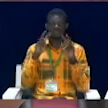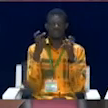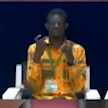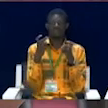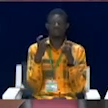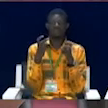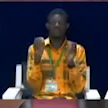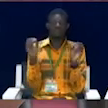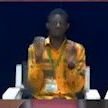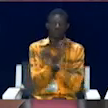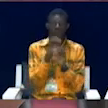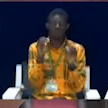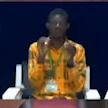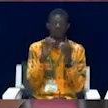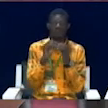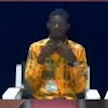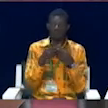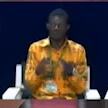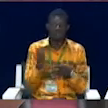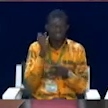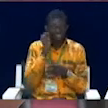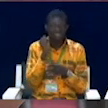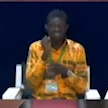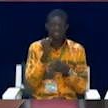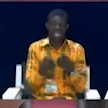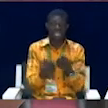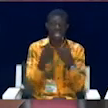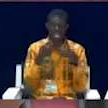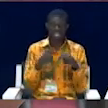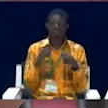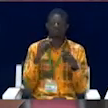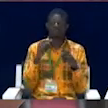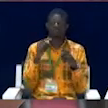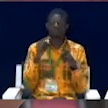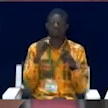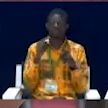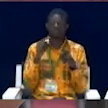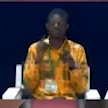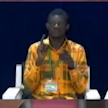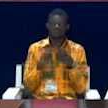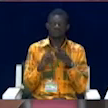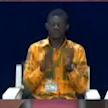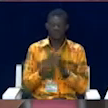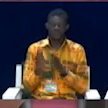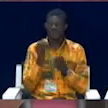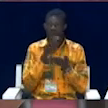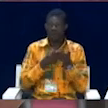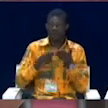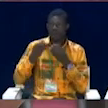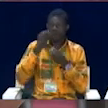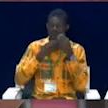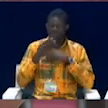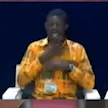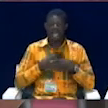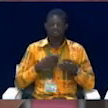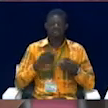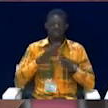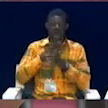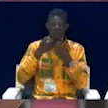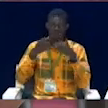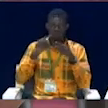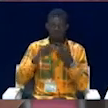No More Losses, she came to prepare the Holy Communion and attended the Holy Ghost